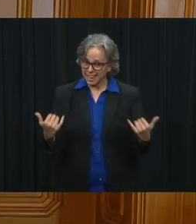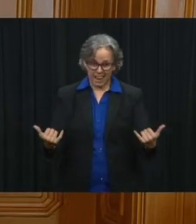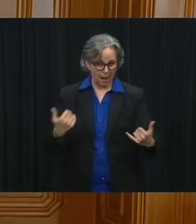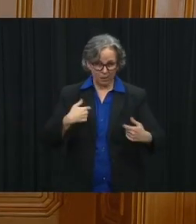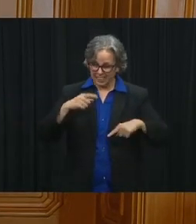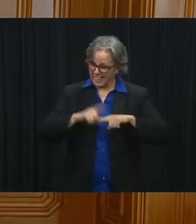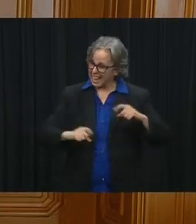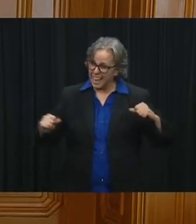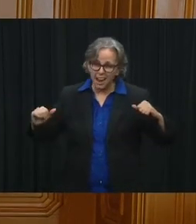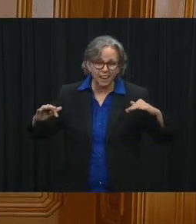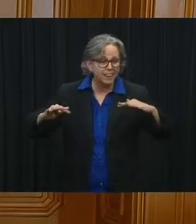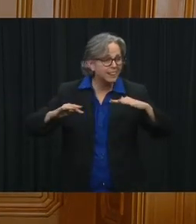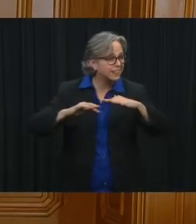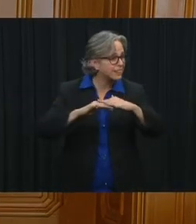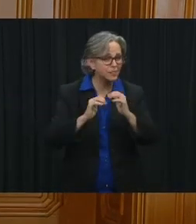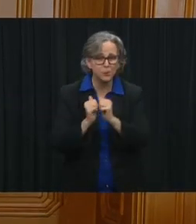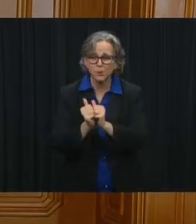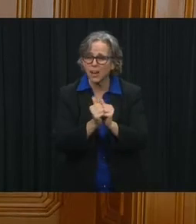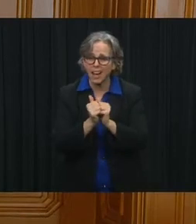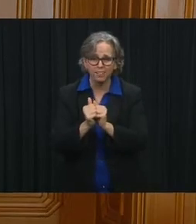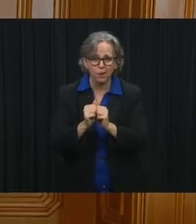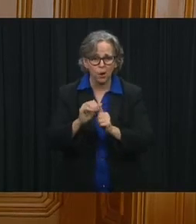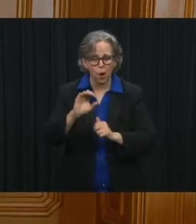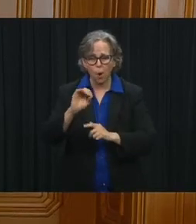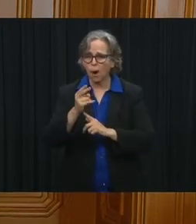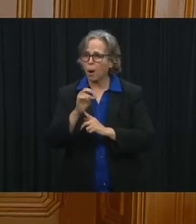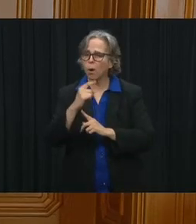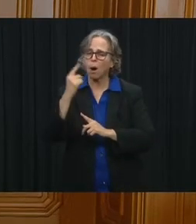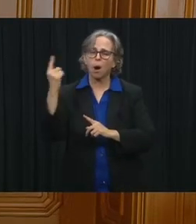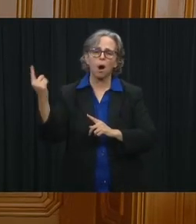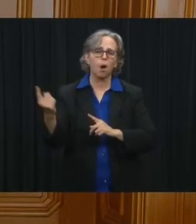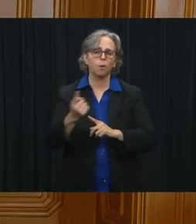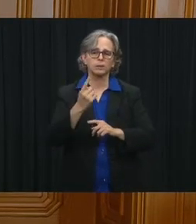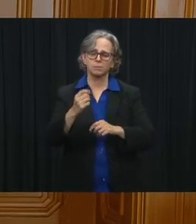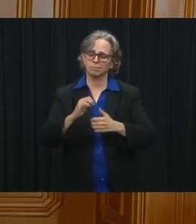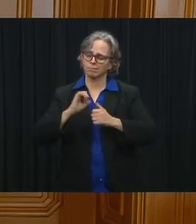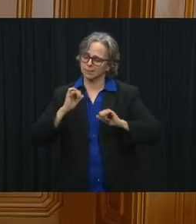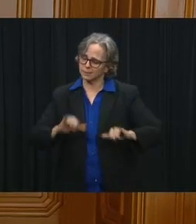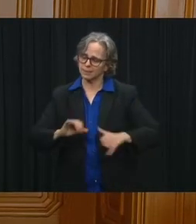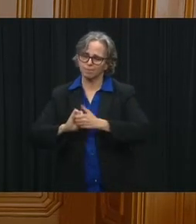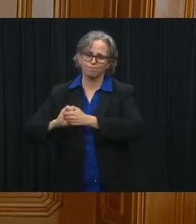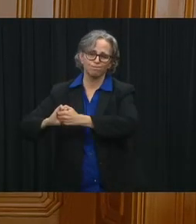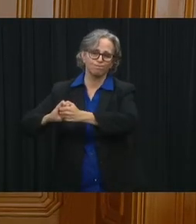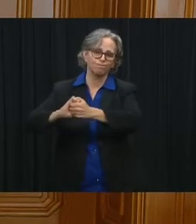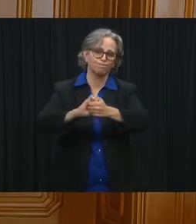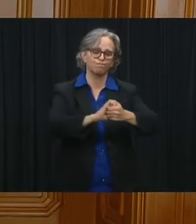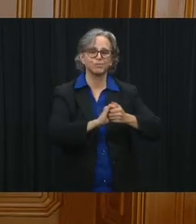in Ohio, we will always stand together.